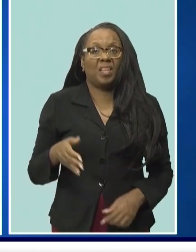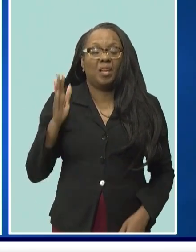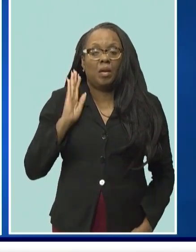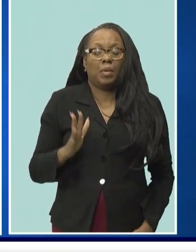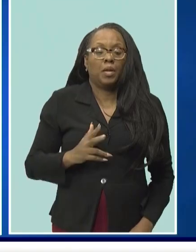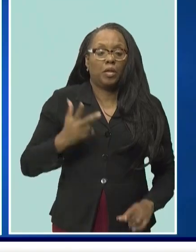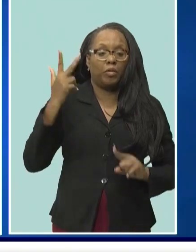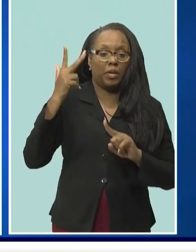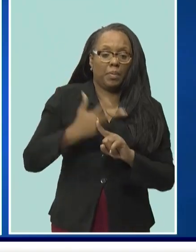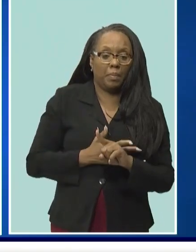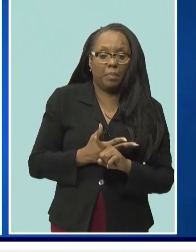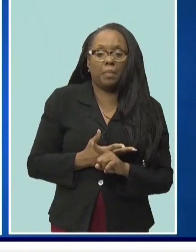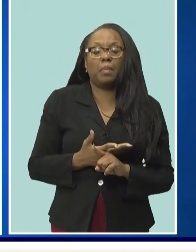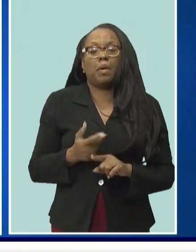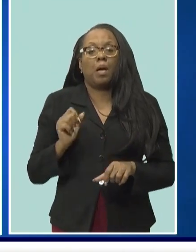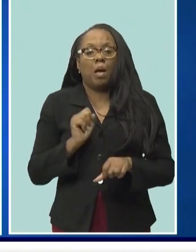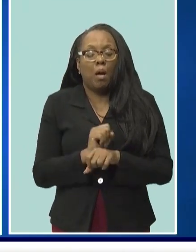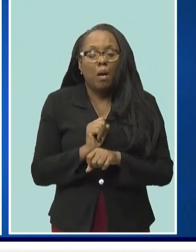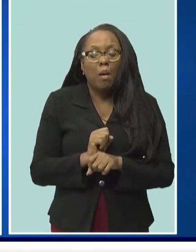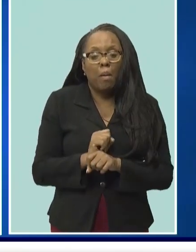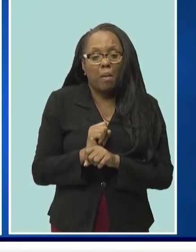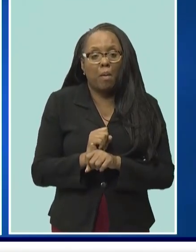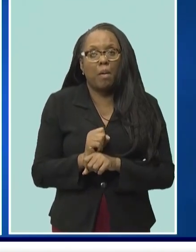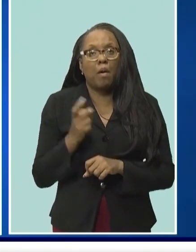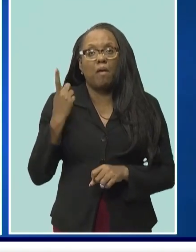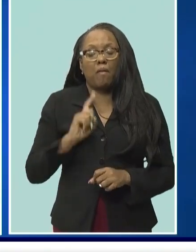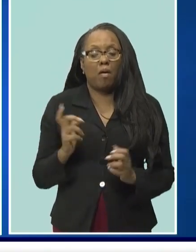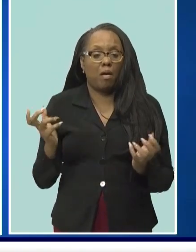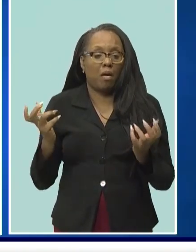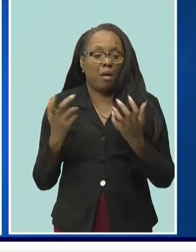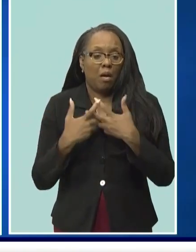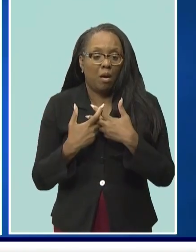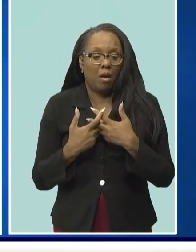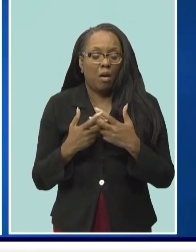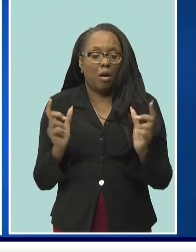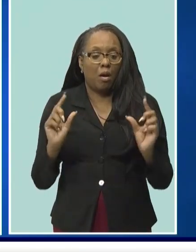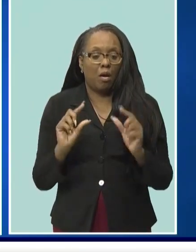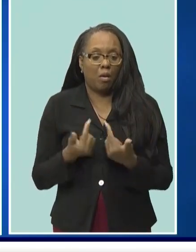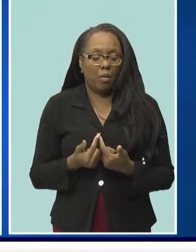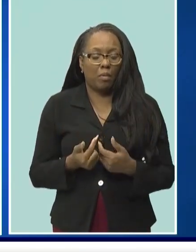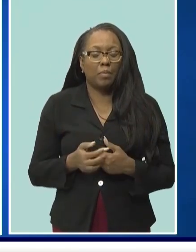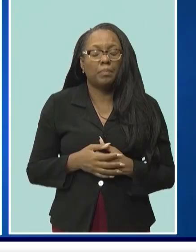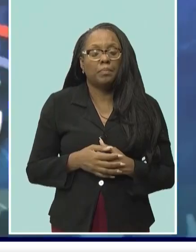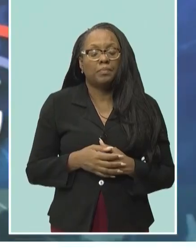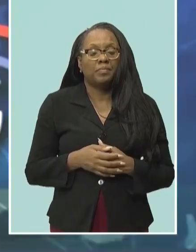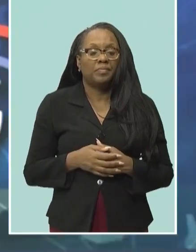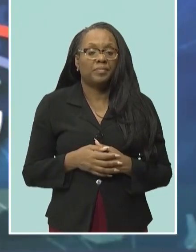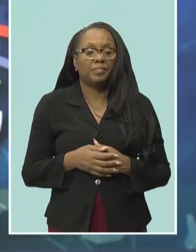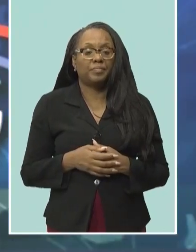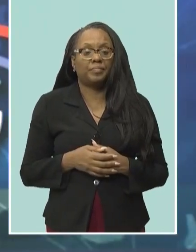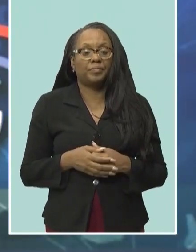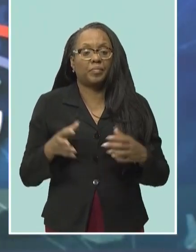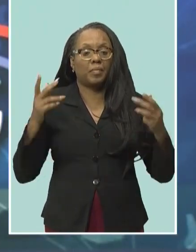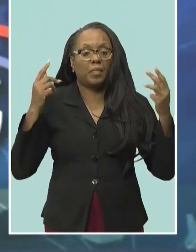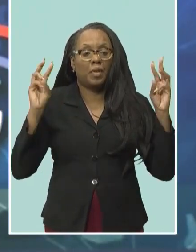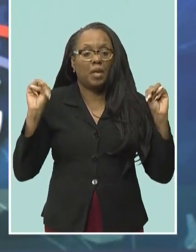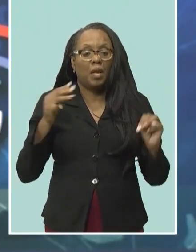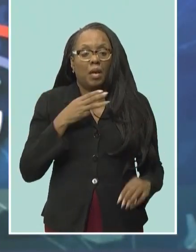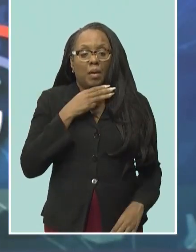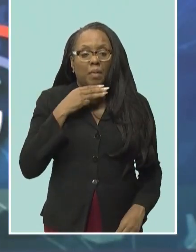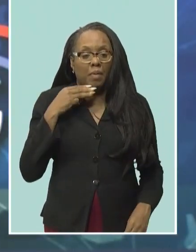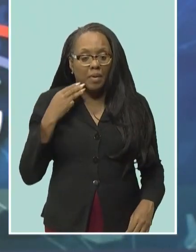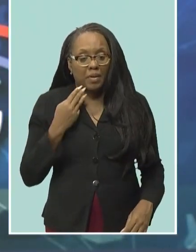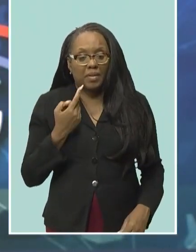3-month operation in the first instance. Crystal Hoyt, CBC News. Thanks, Crystal. Prime Minister